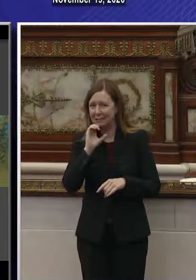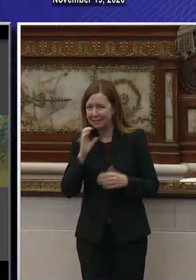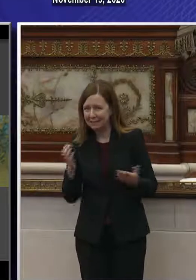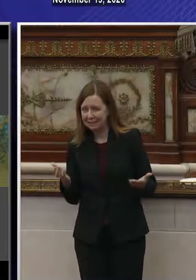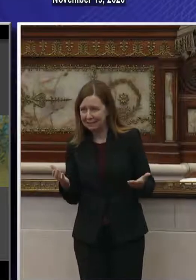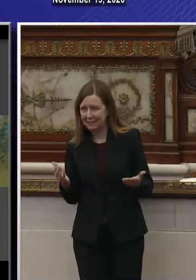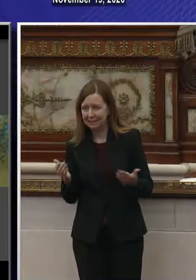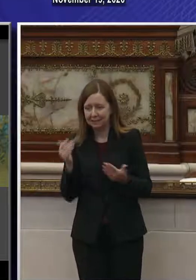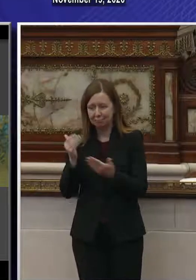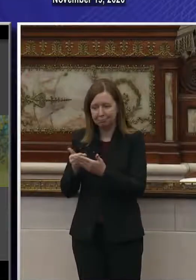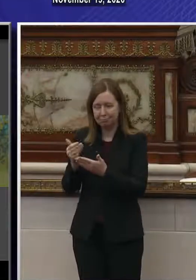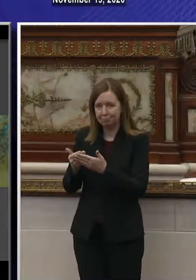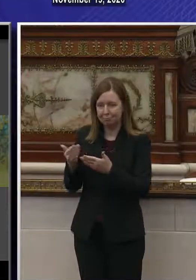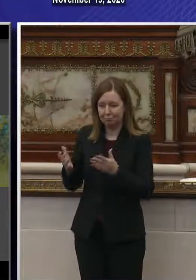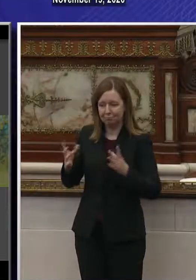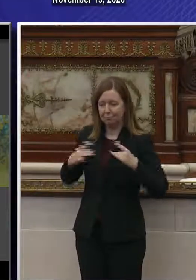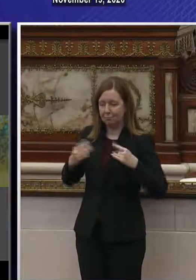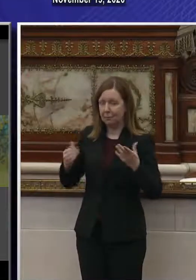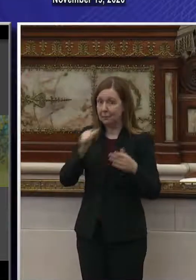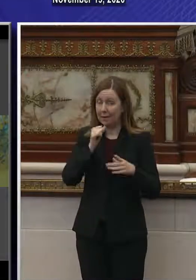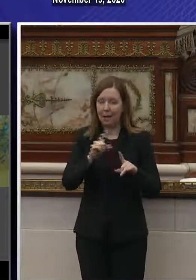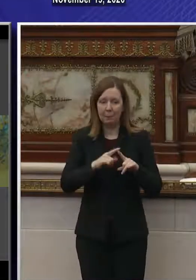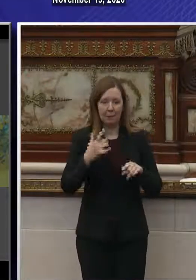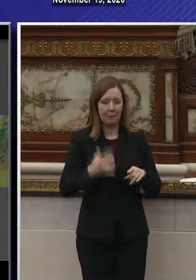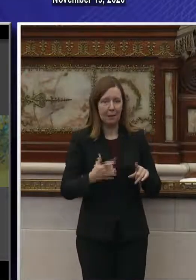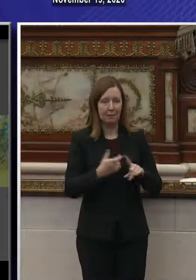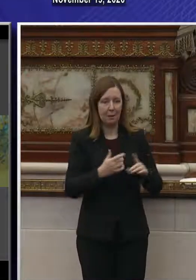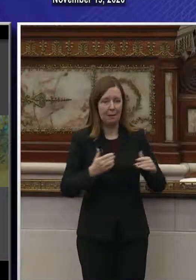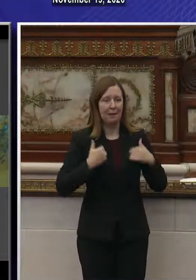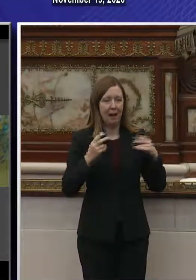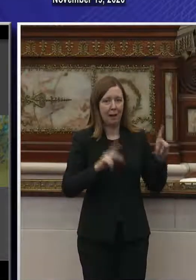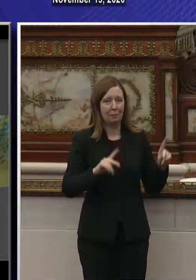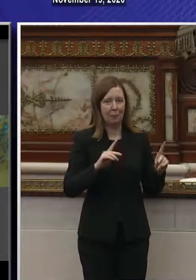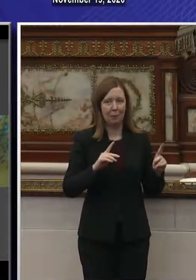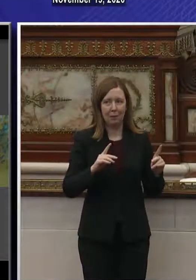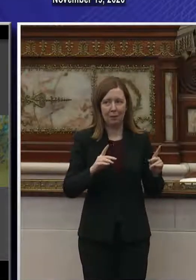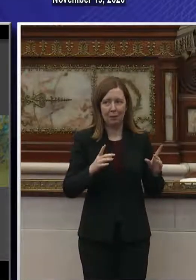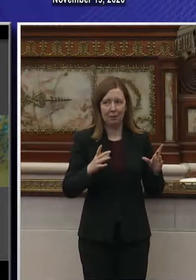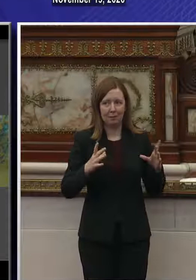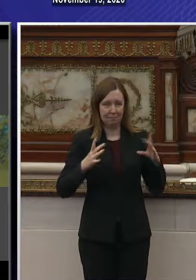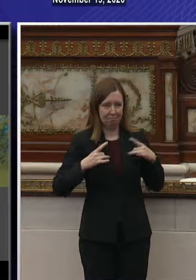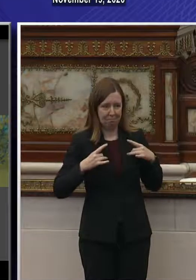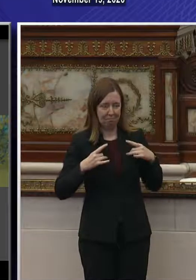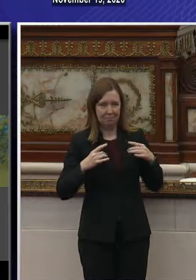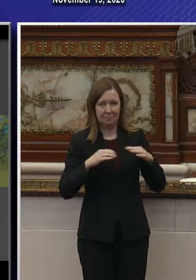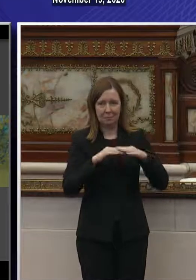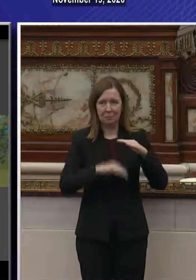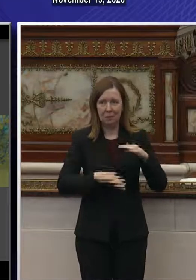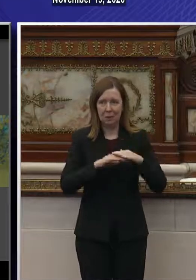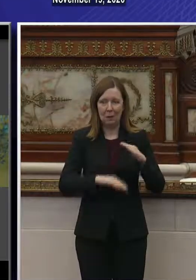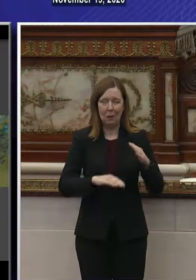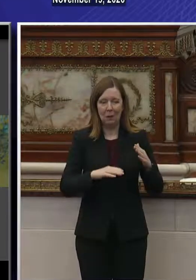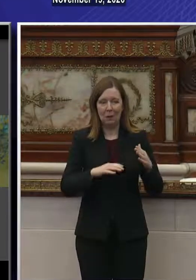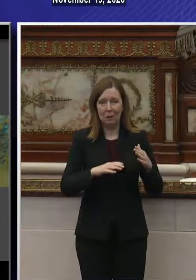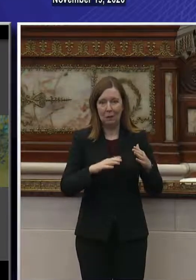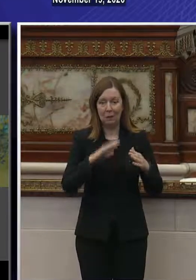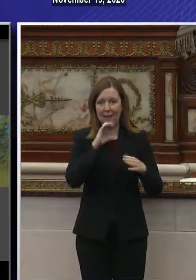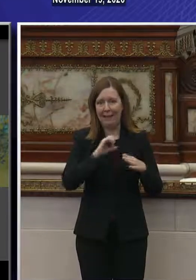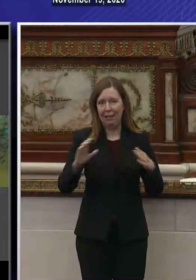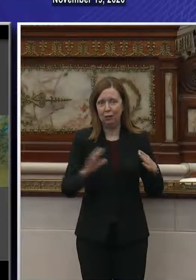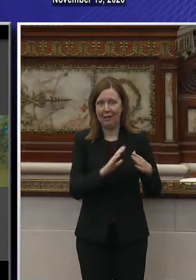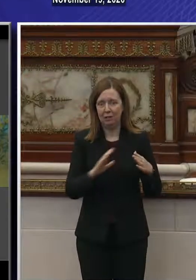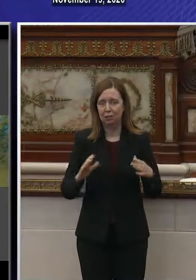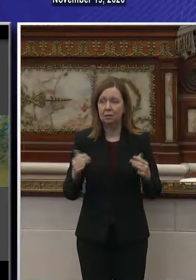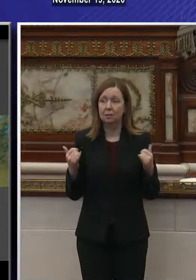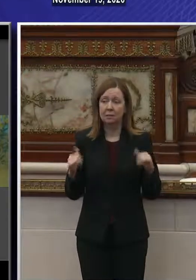they're around. They're very likely to be getting it from younger people who've engaged with them, who fall below the radar. Still to